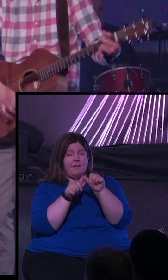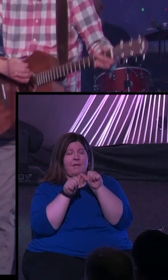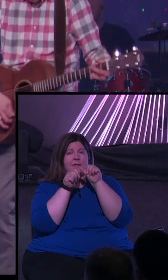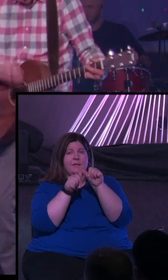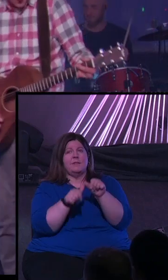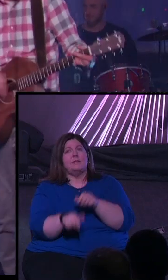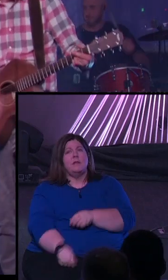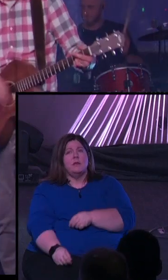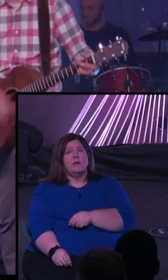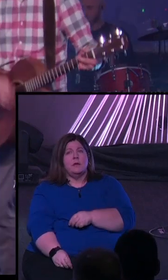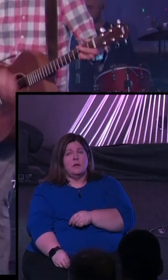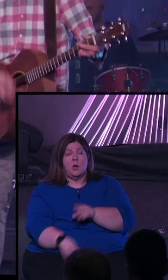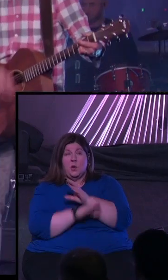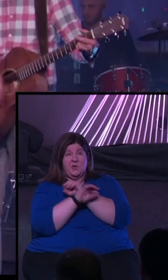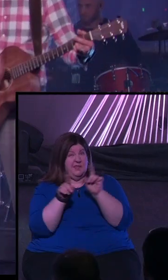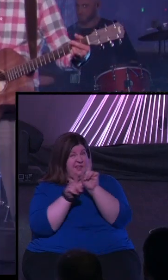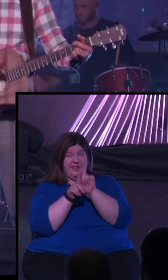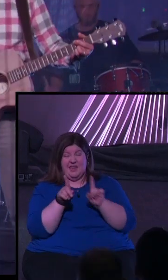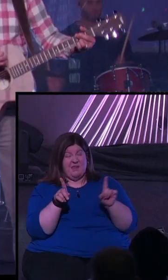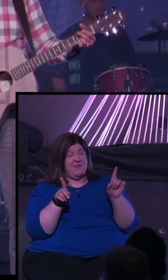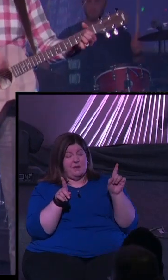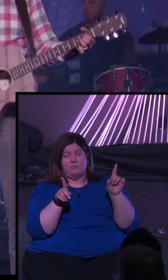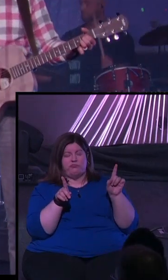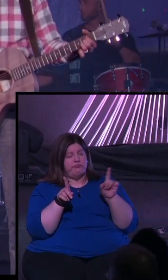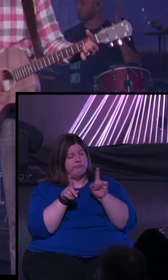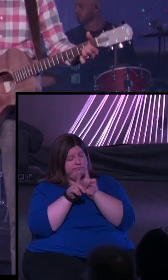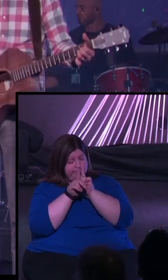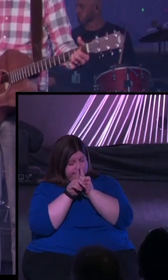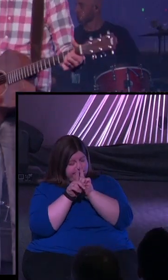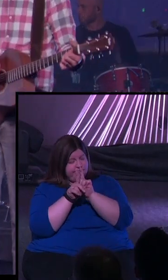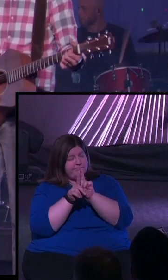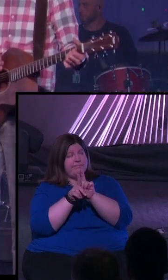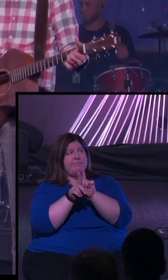back. No turning